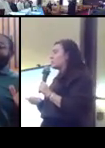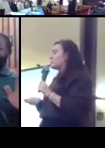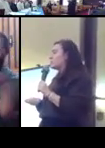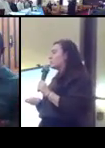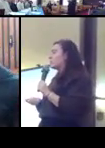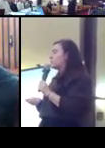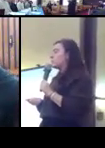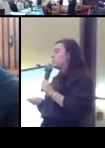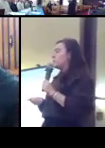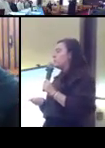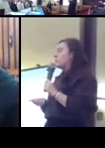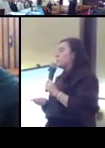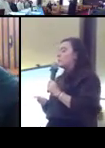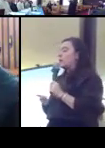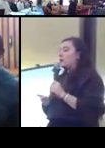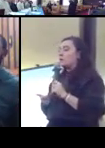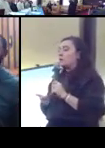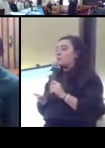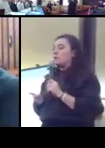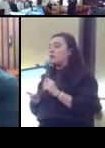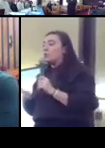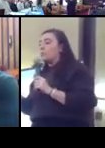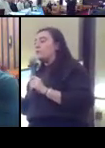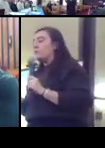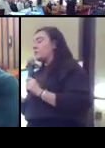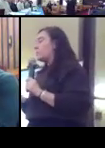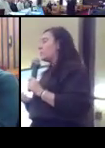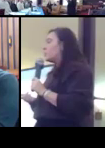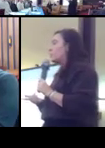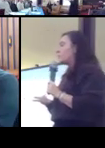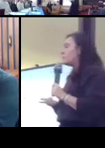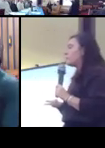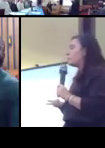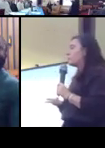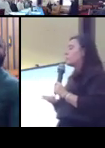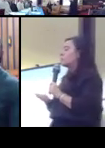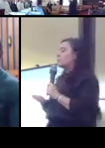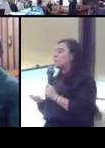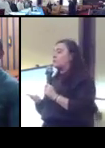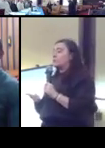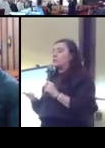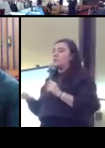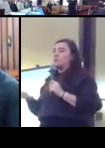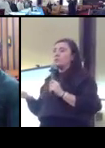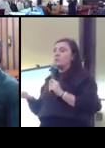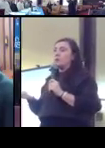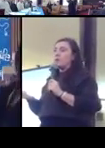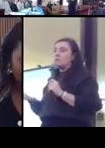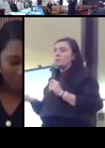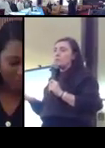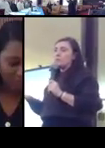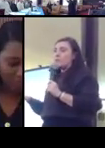institutions, parks, and historic buildings that are appropriate for that type of programming, or the